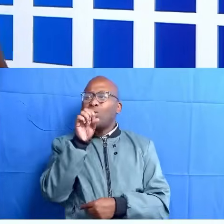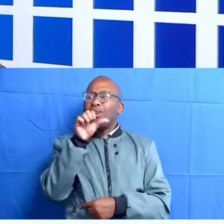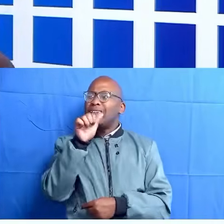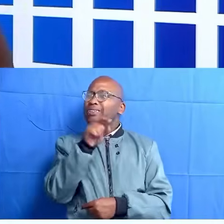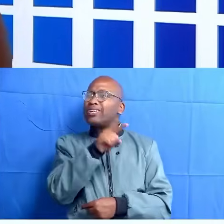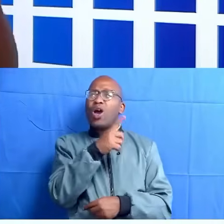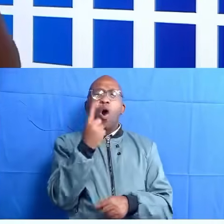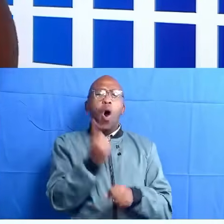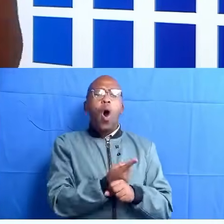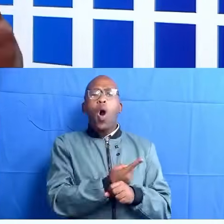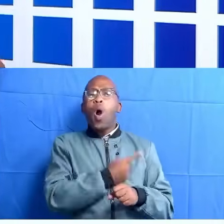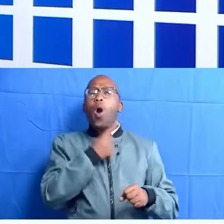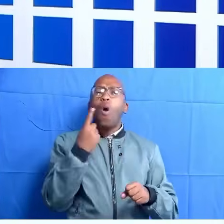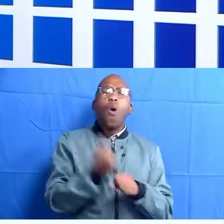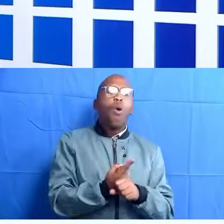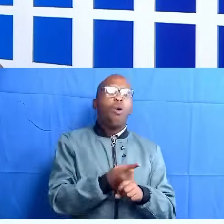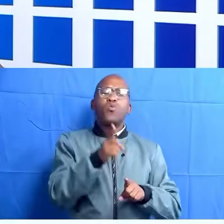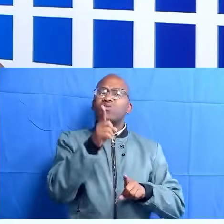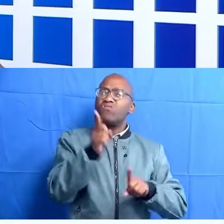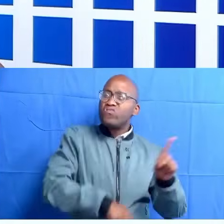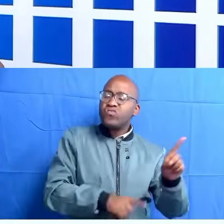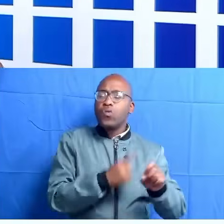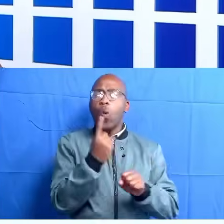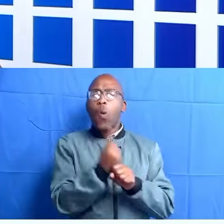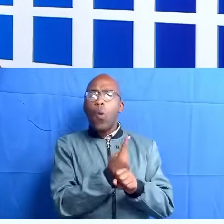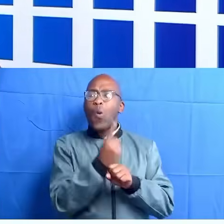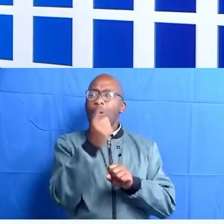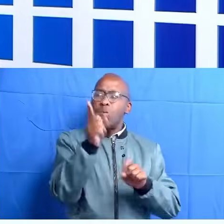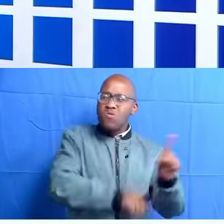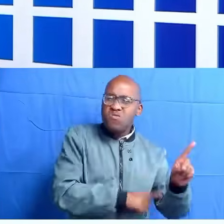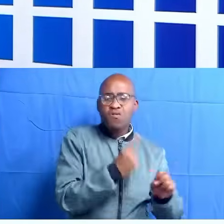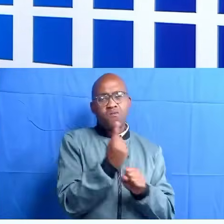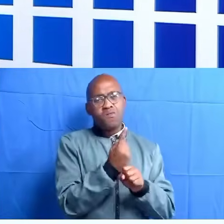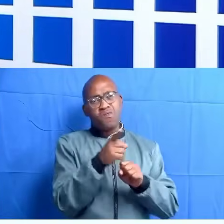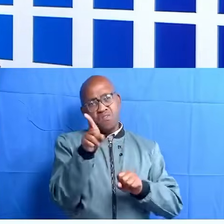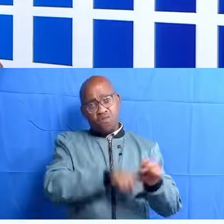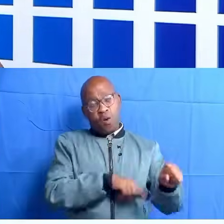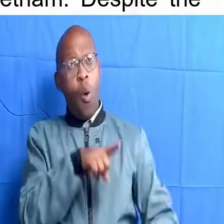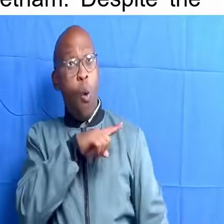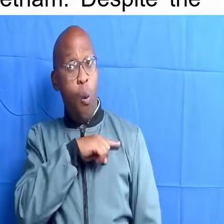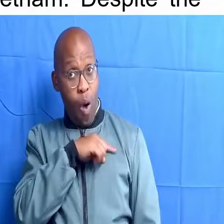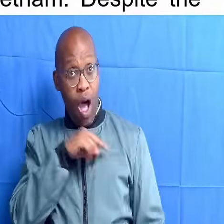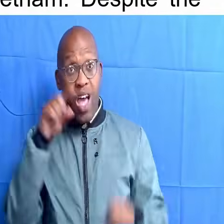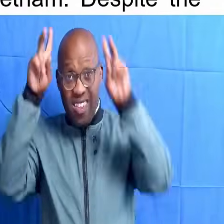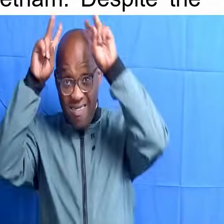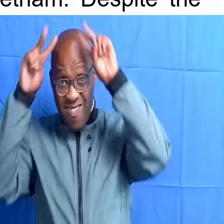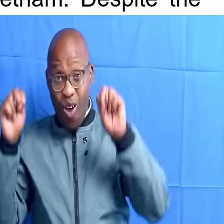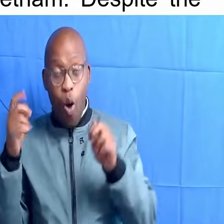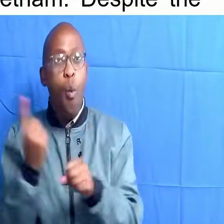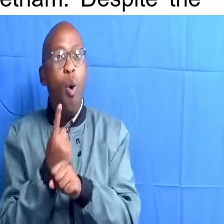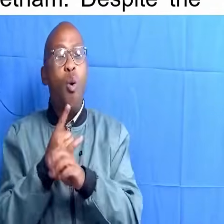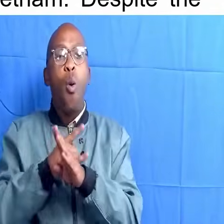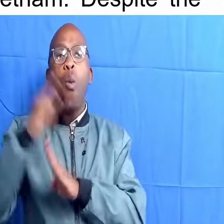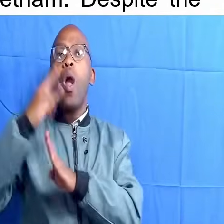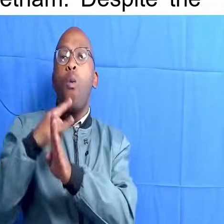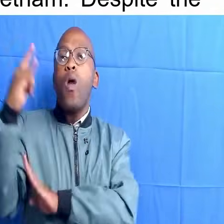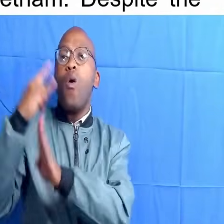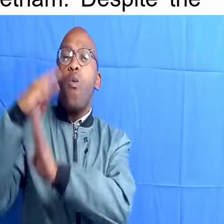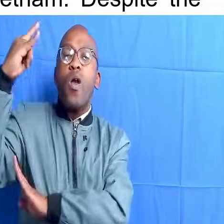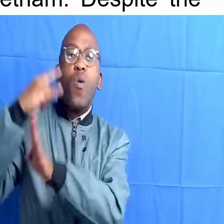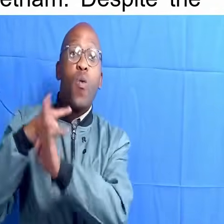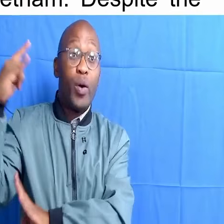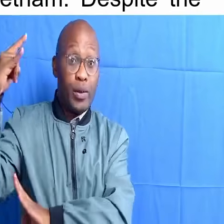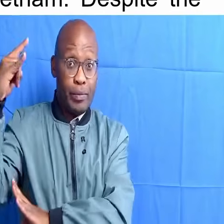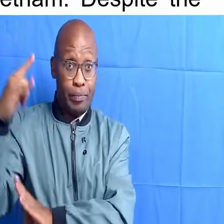were always outsmarted by the Viet Congs during the Vietnamese War. So now let's get to the final push.